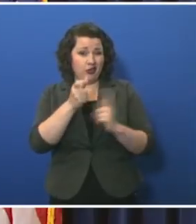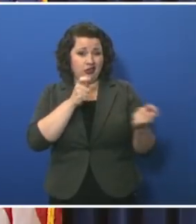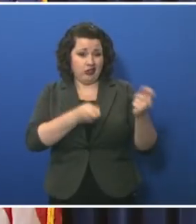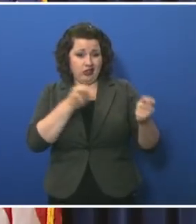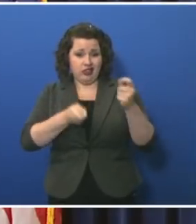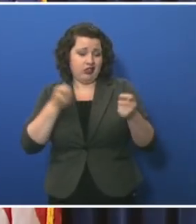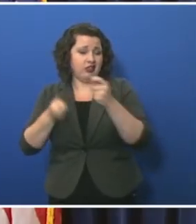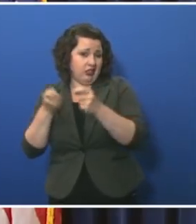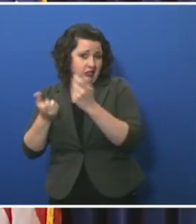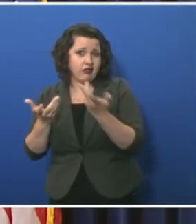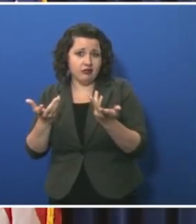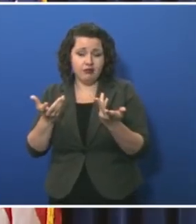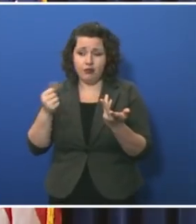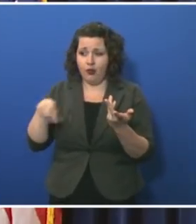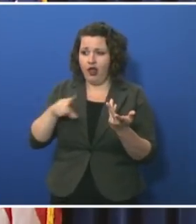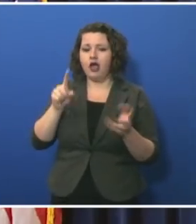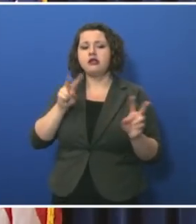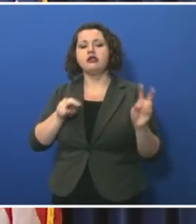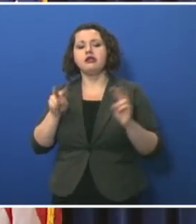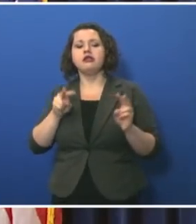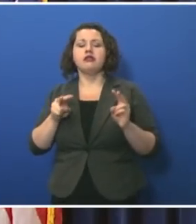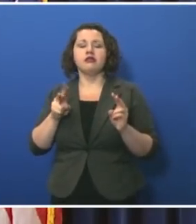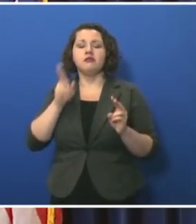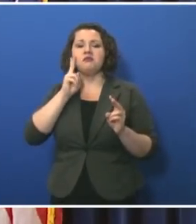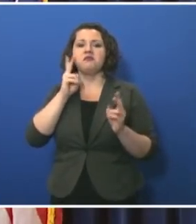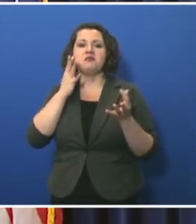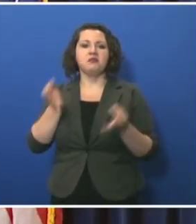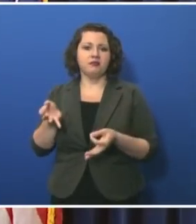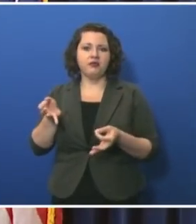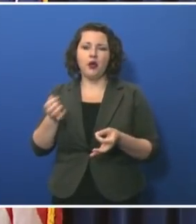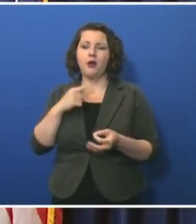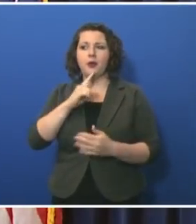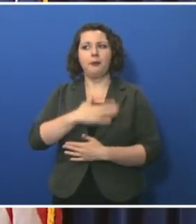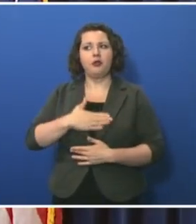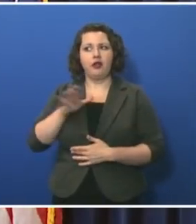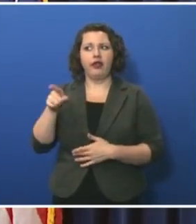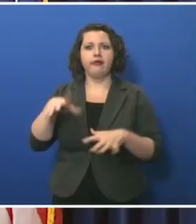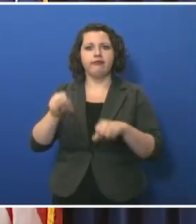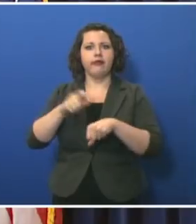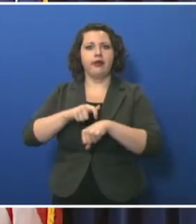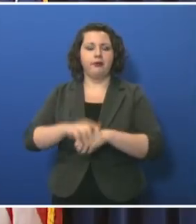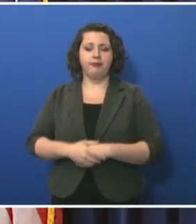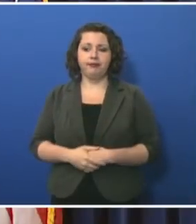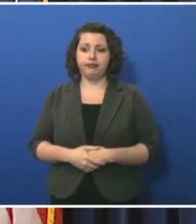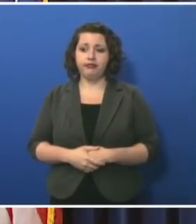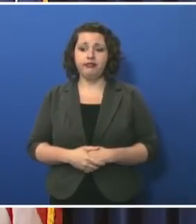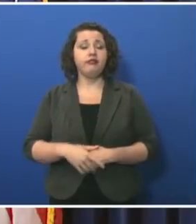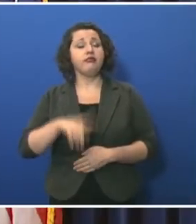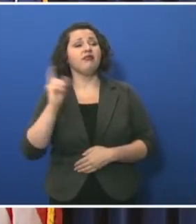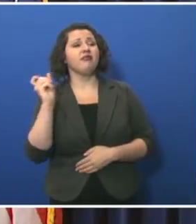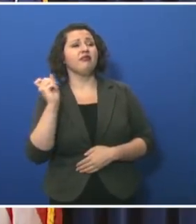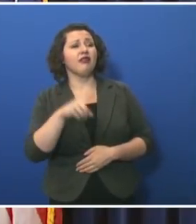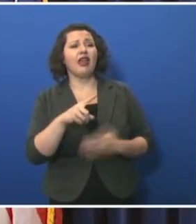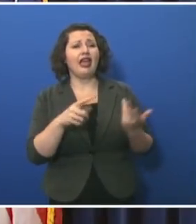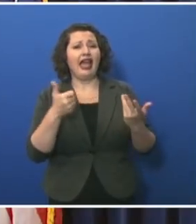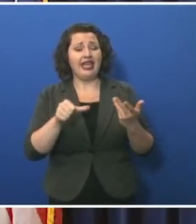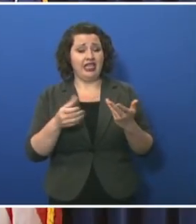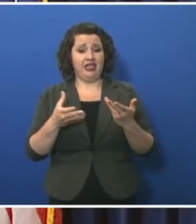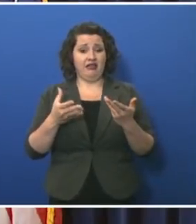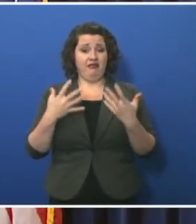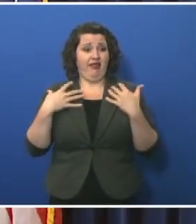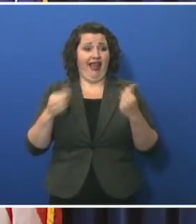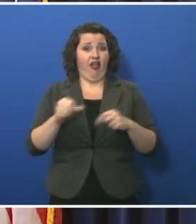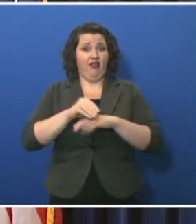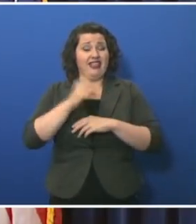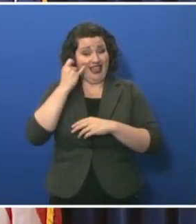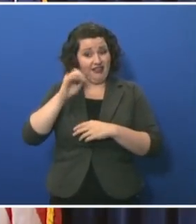changing environment to make those decisions. So I appreciate them really taking the time to do that. Dr. Padati, is there any public health advice for if the